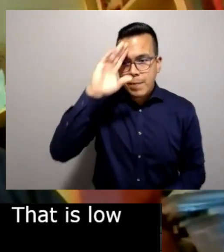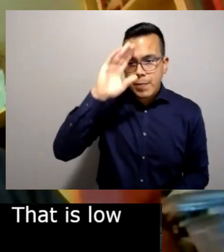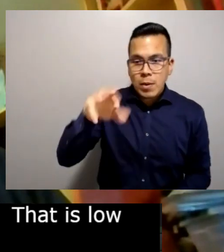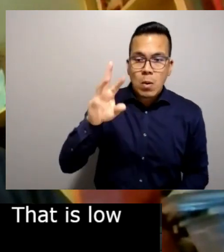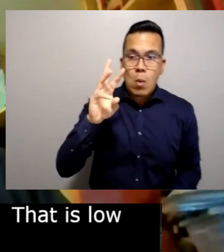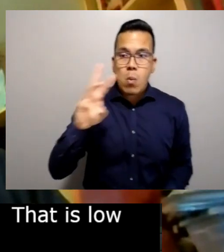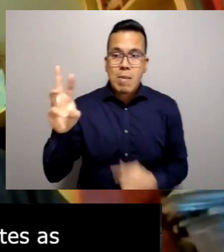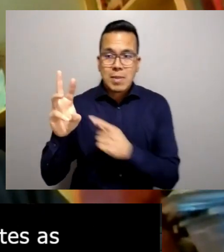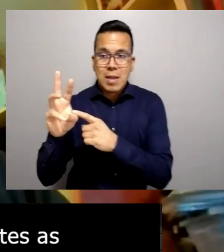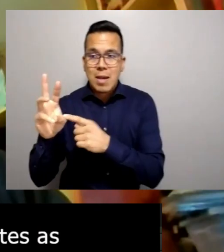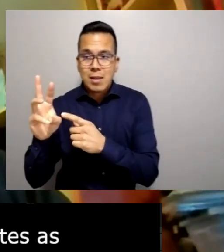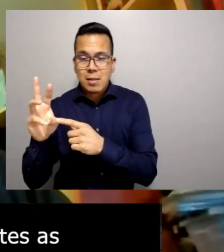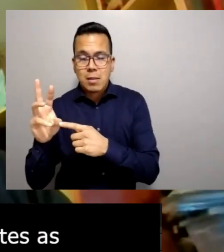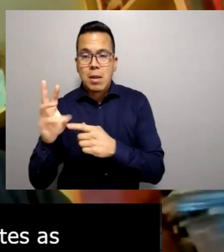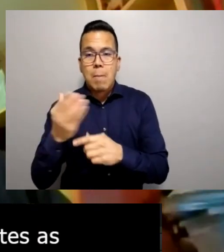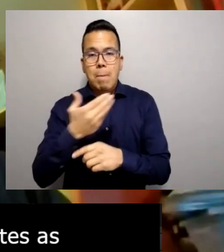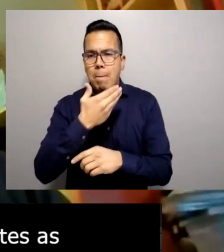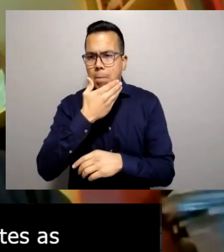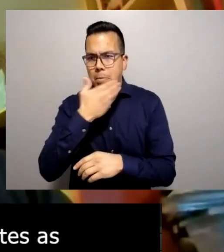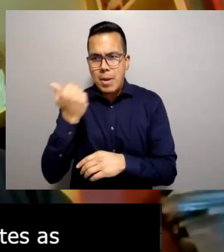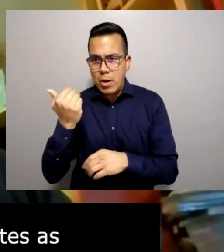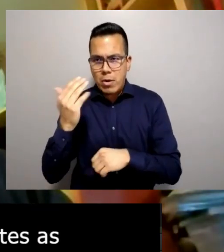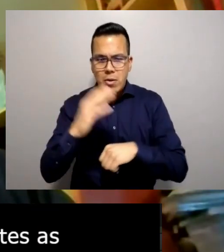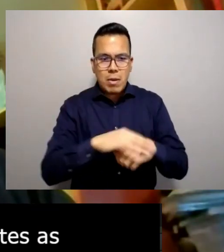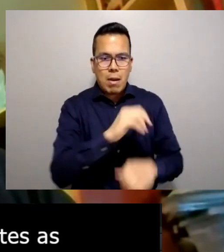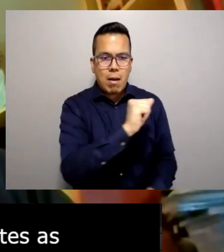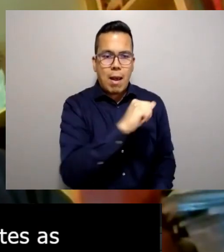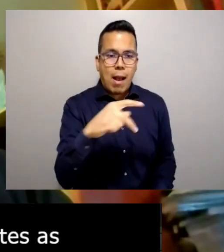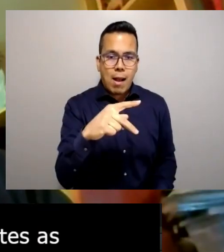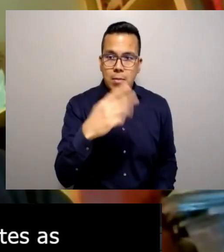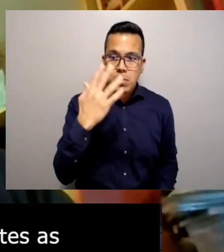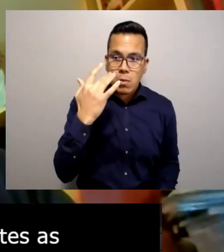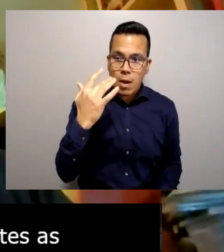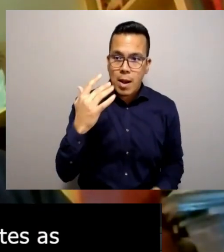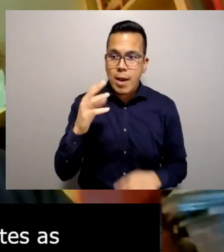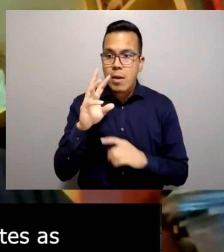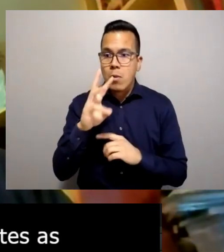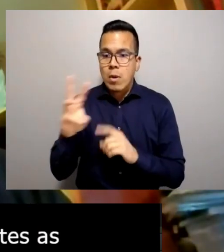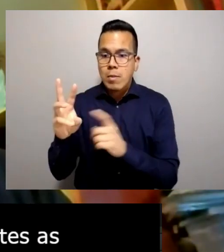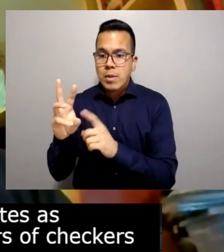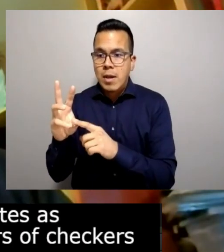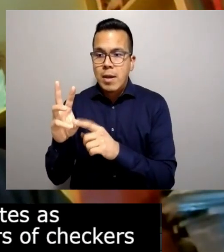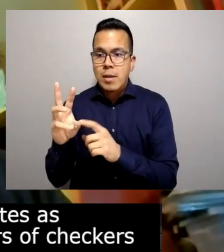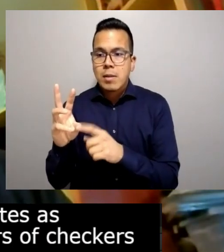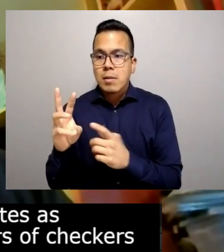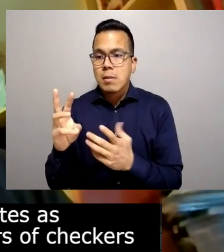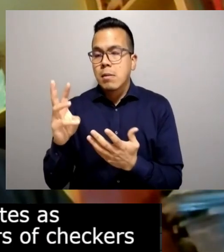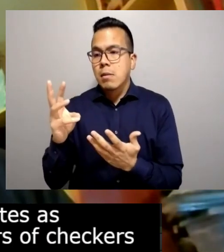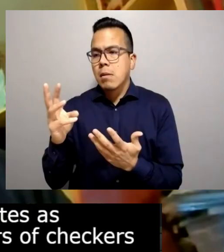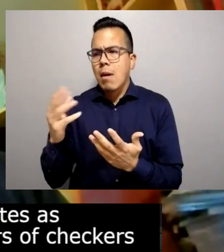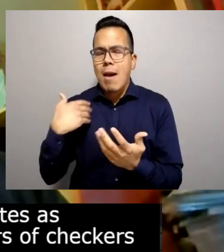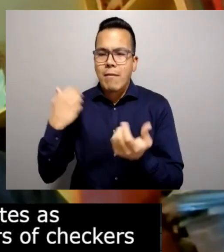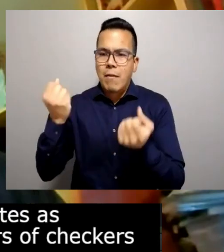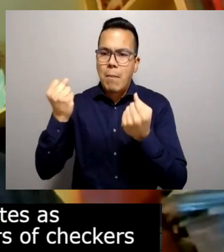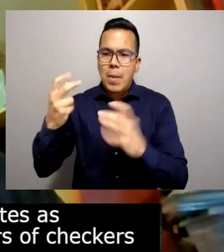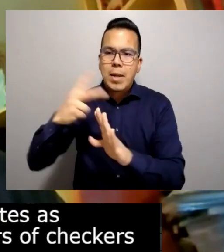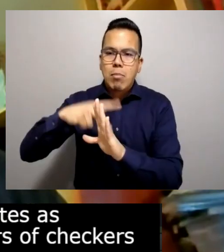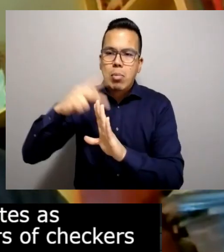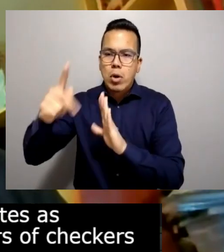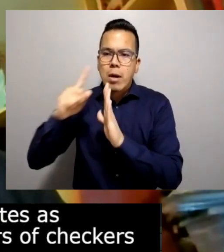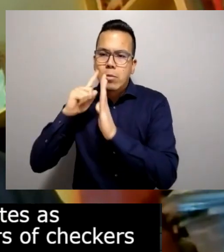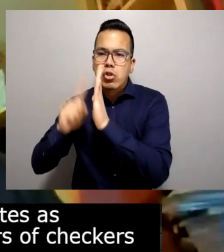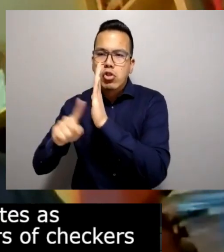huge number of checkers that are available. If you're working, say, in Chrome or in WordPress, there